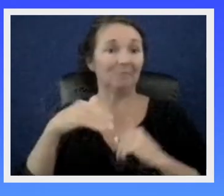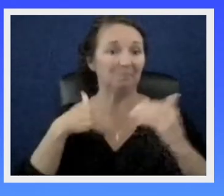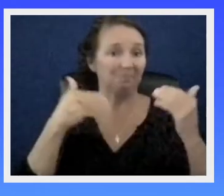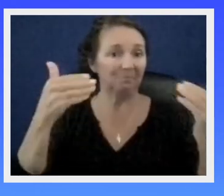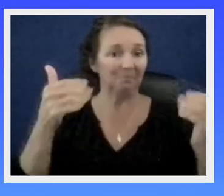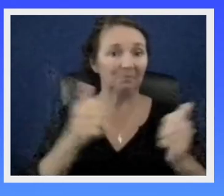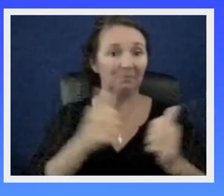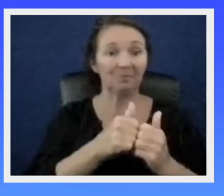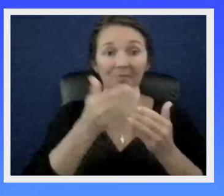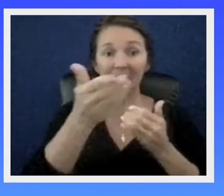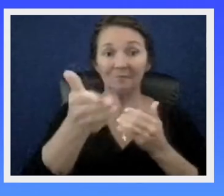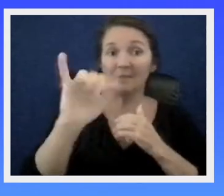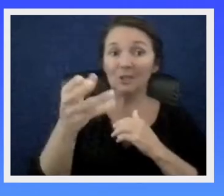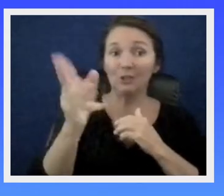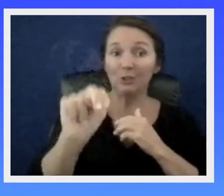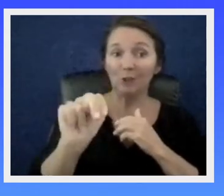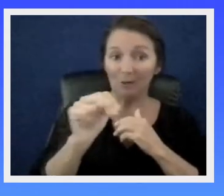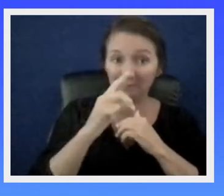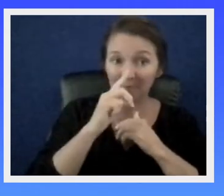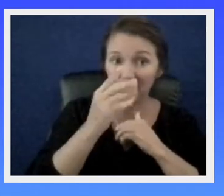begin?